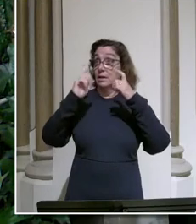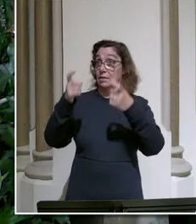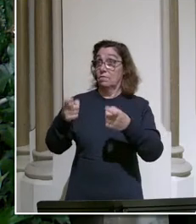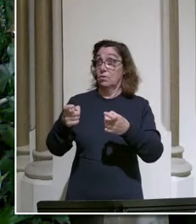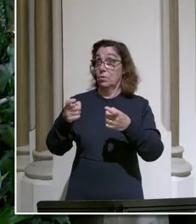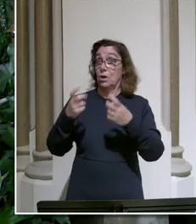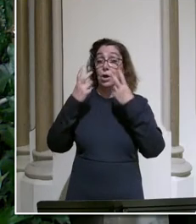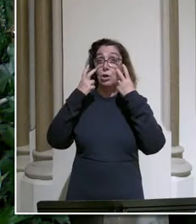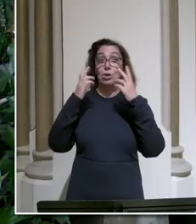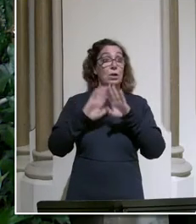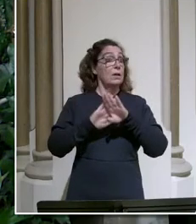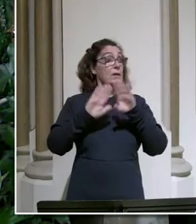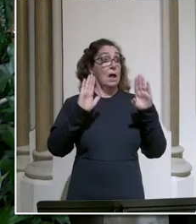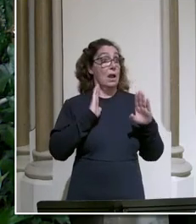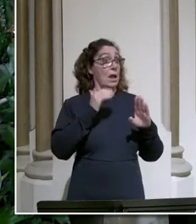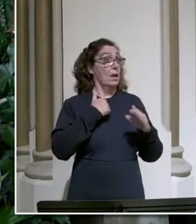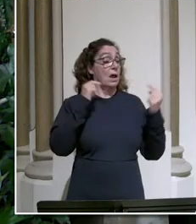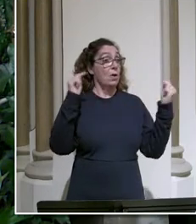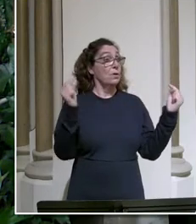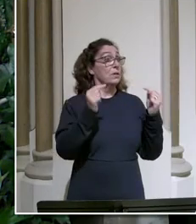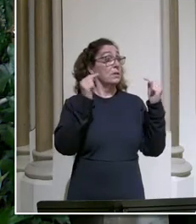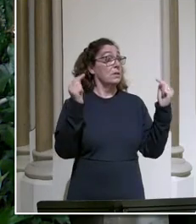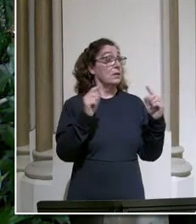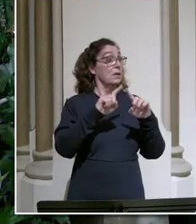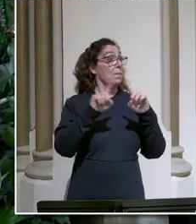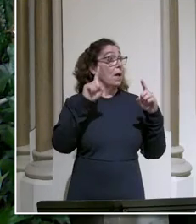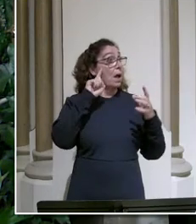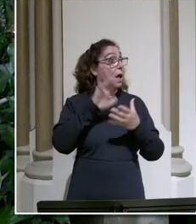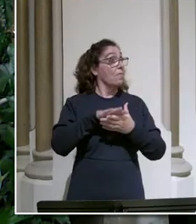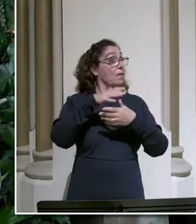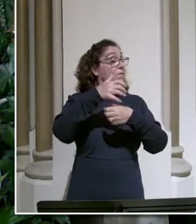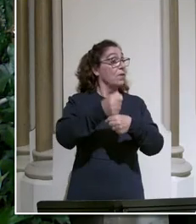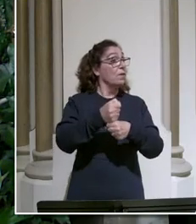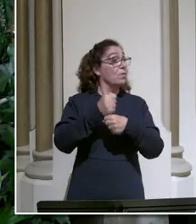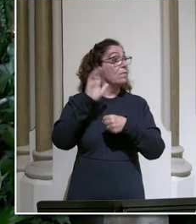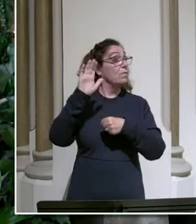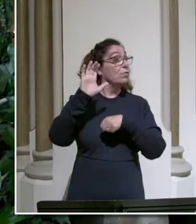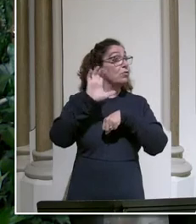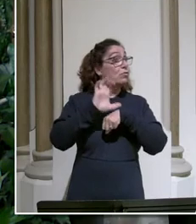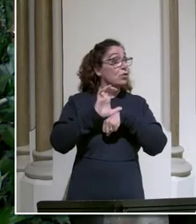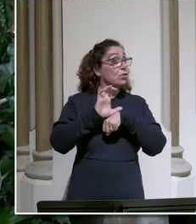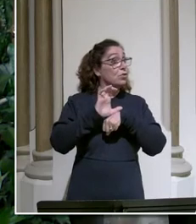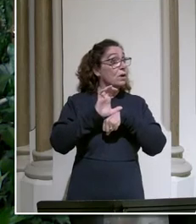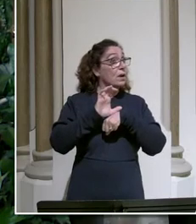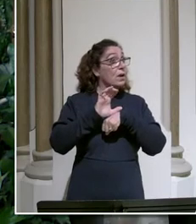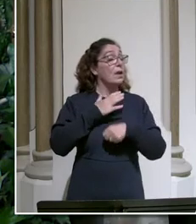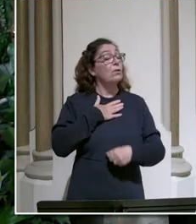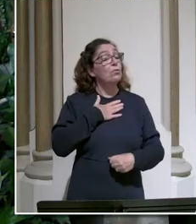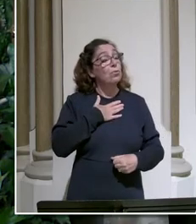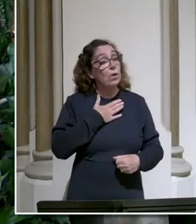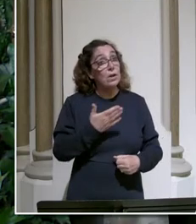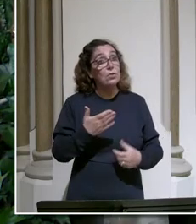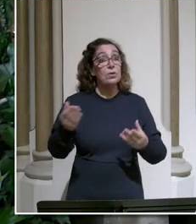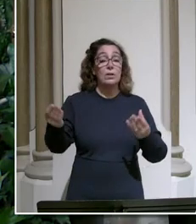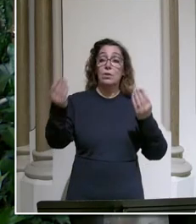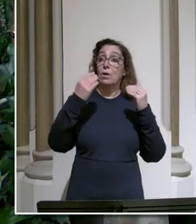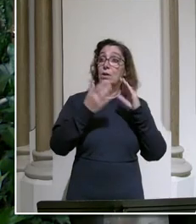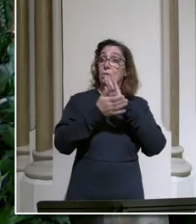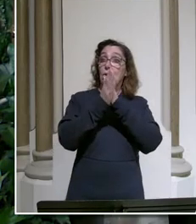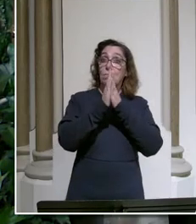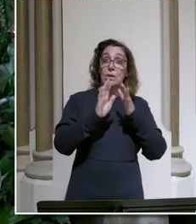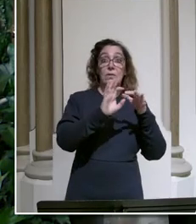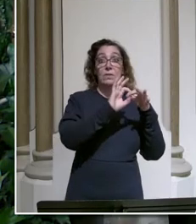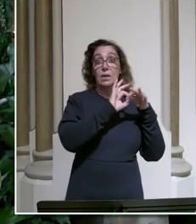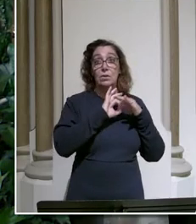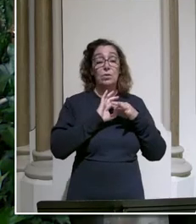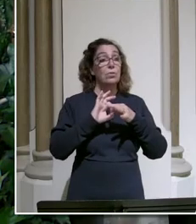look not on our sins, but on the faith of your church, and graciously grant her peace and